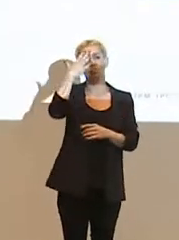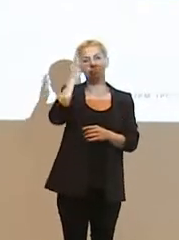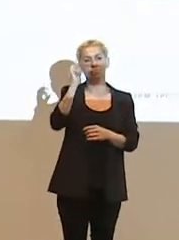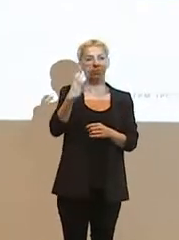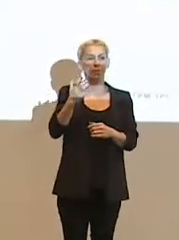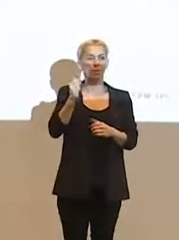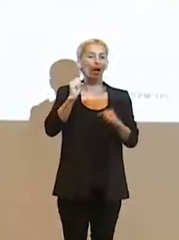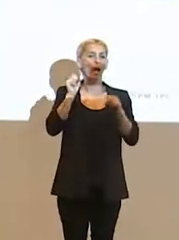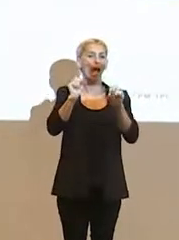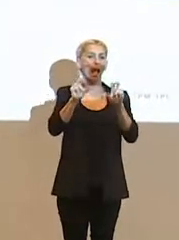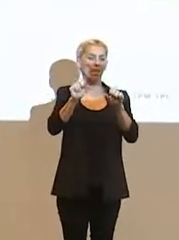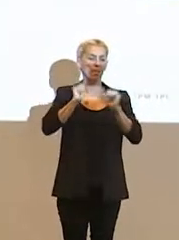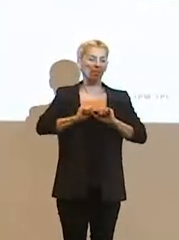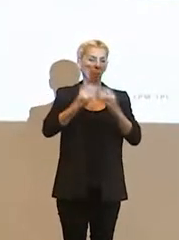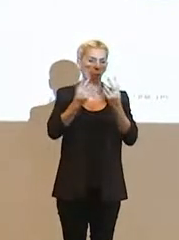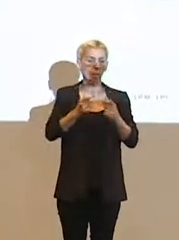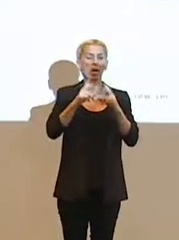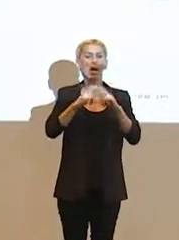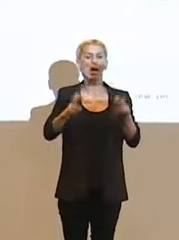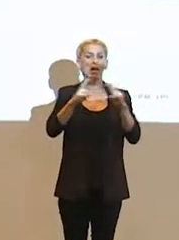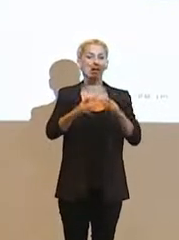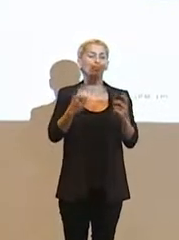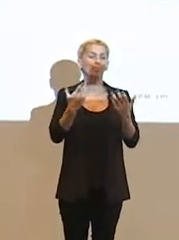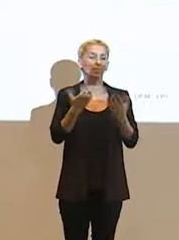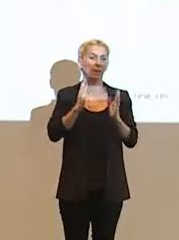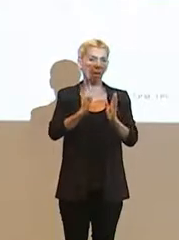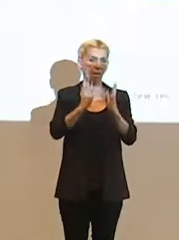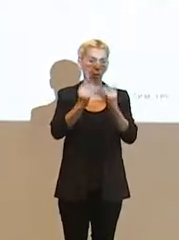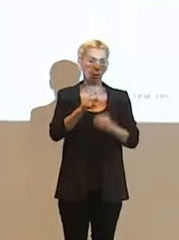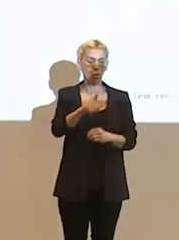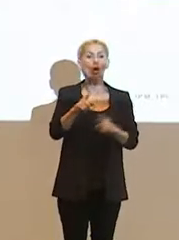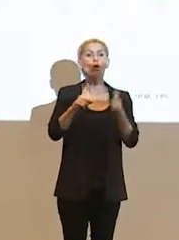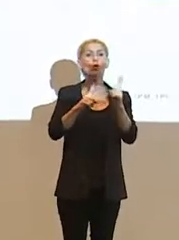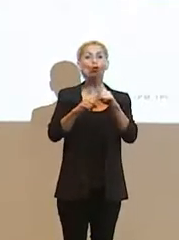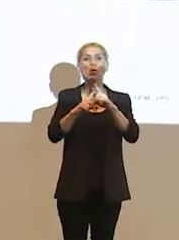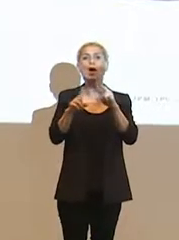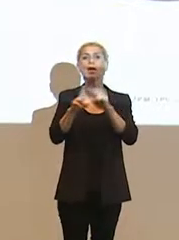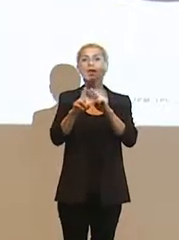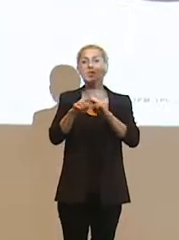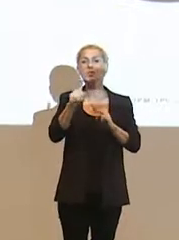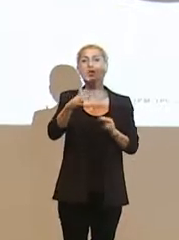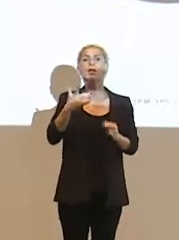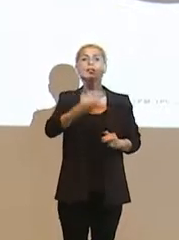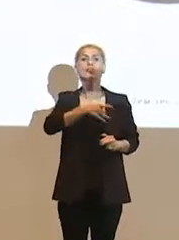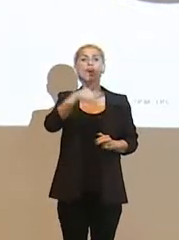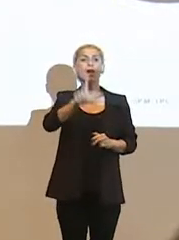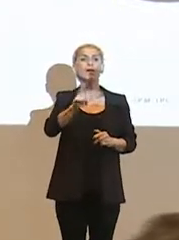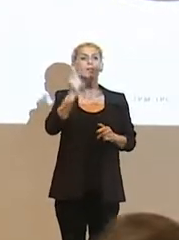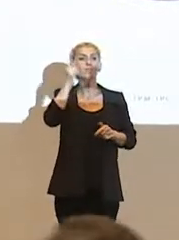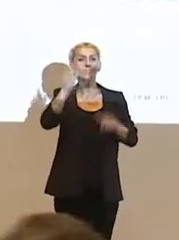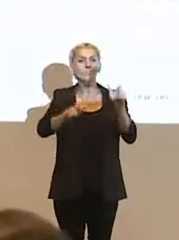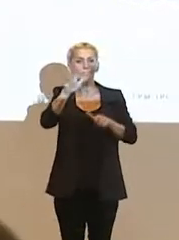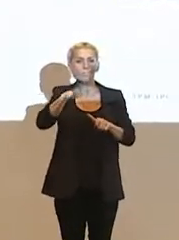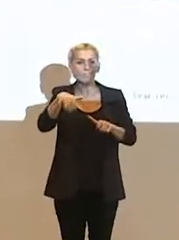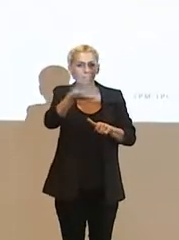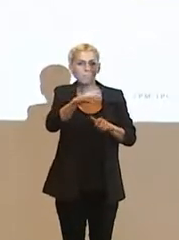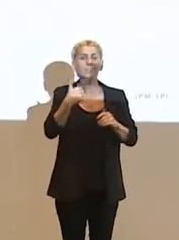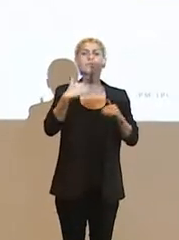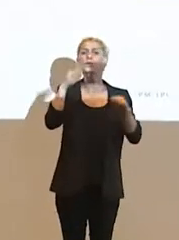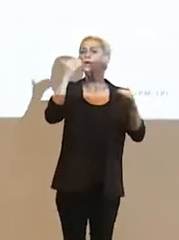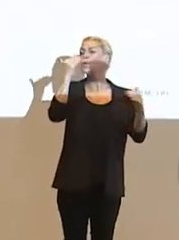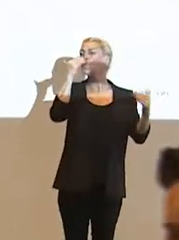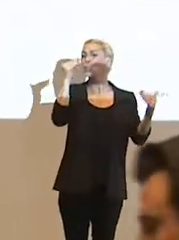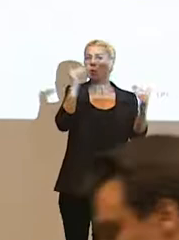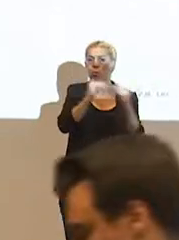he has been the co-founder uh director of batista university and he continues his research